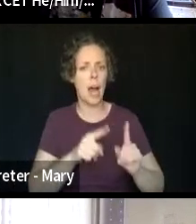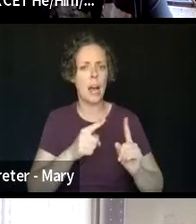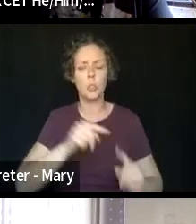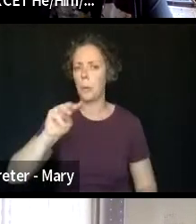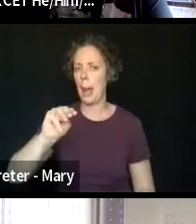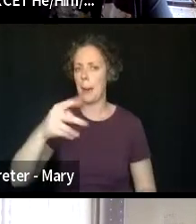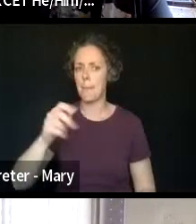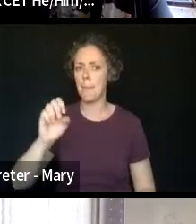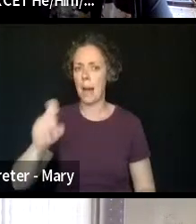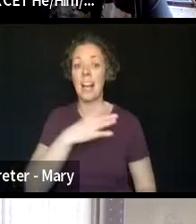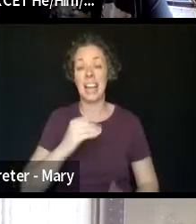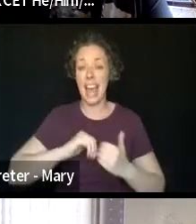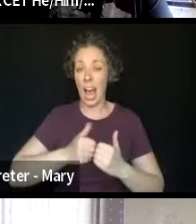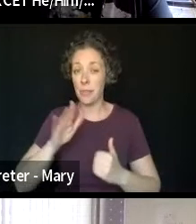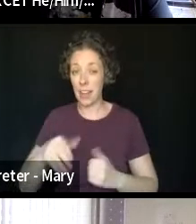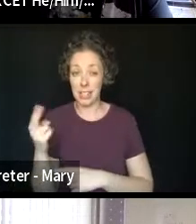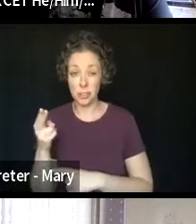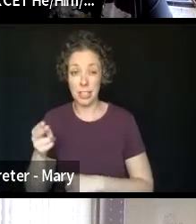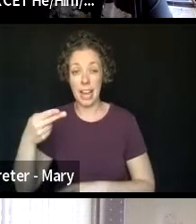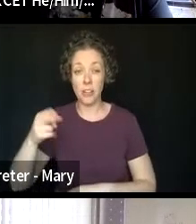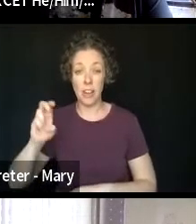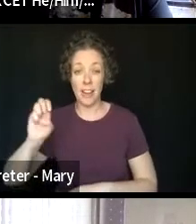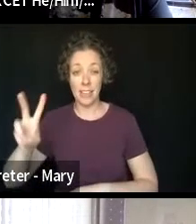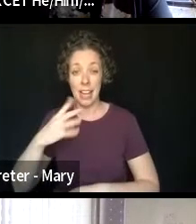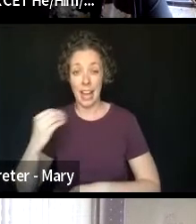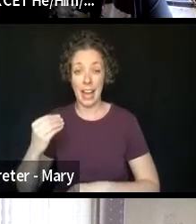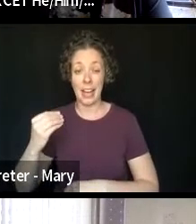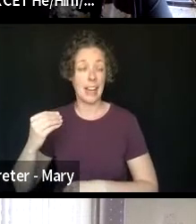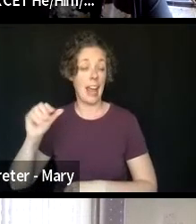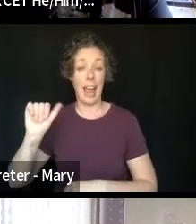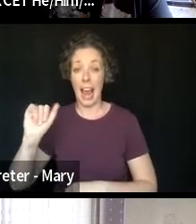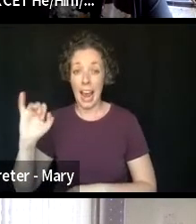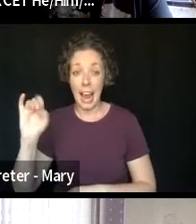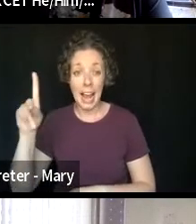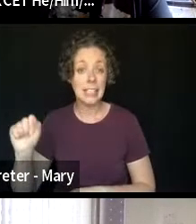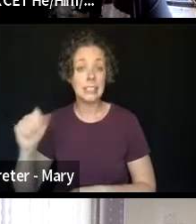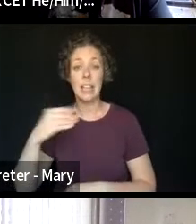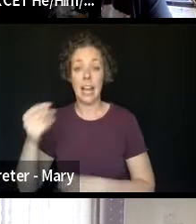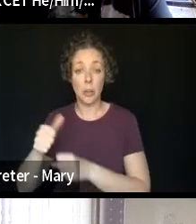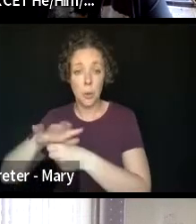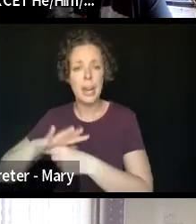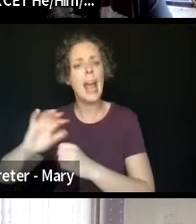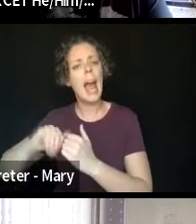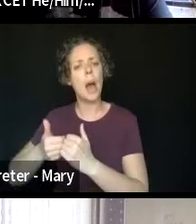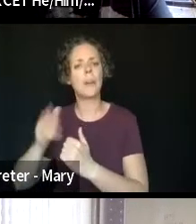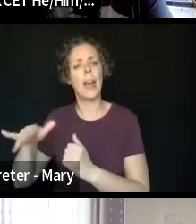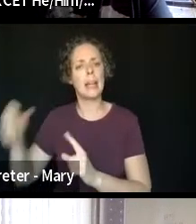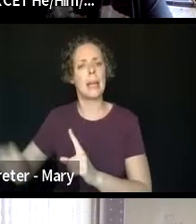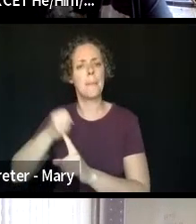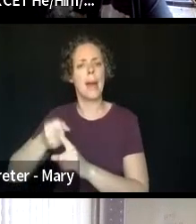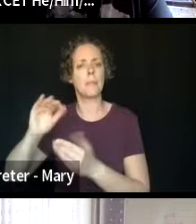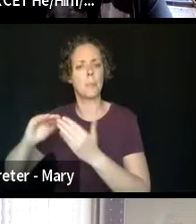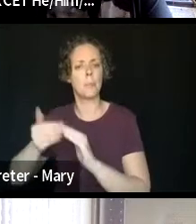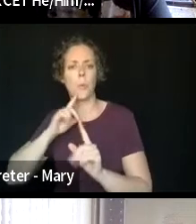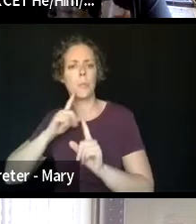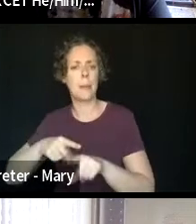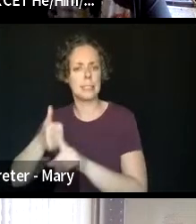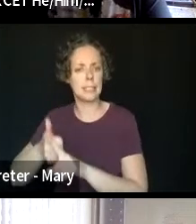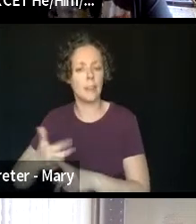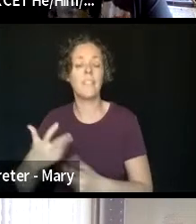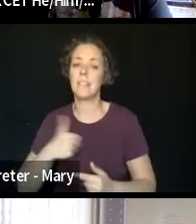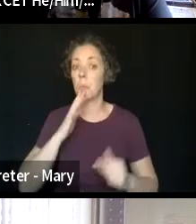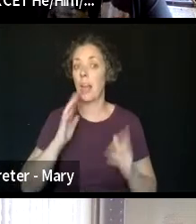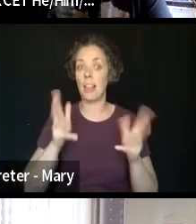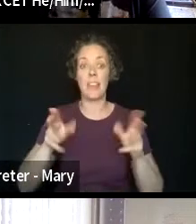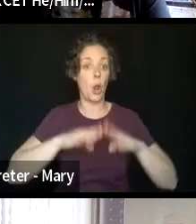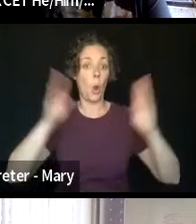of HIV and AIDS and or COVID-19 impact the community's response itself? And I'm just going to leave this open.